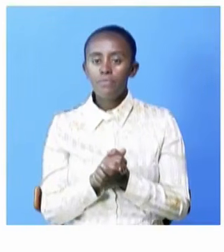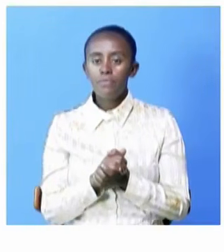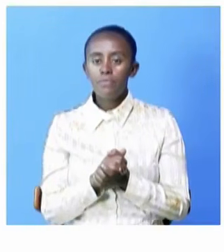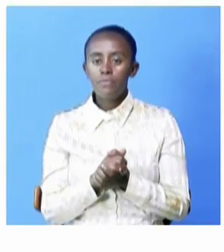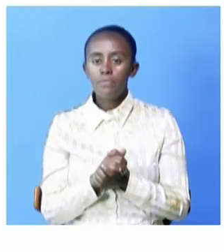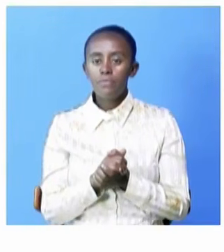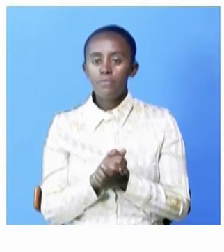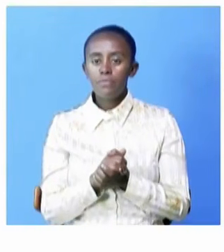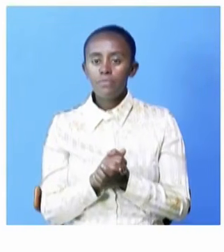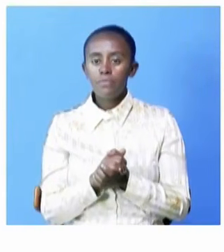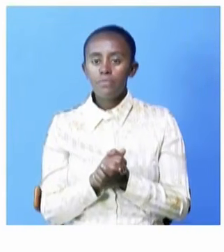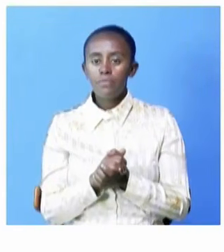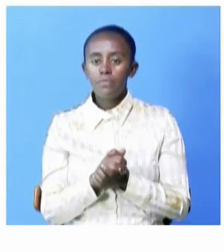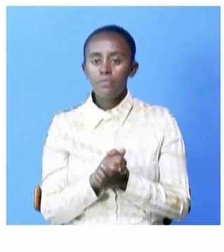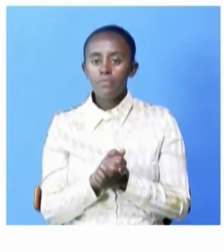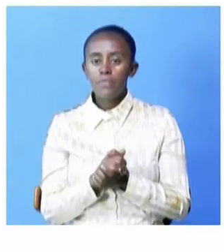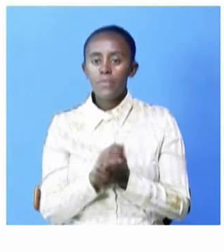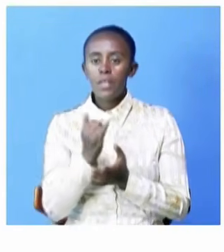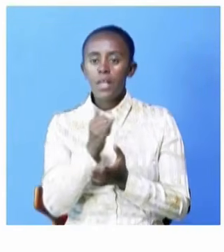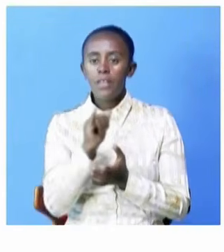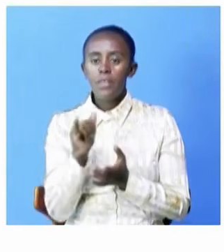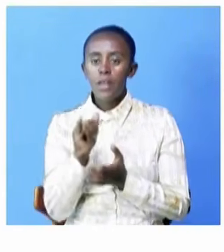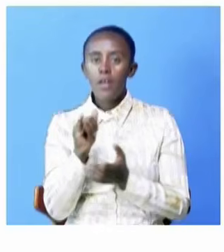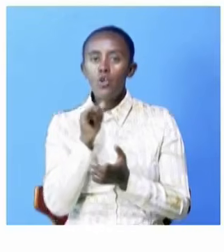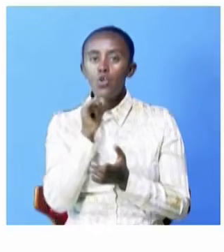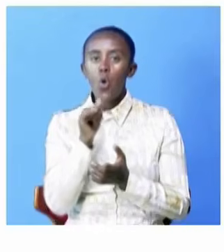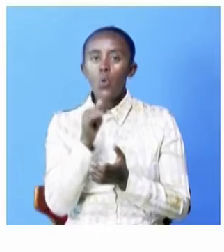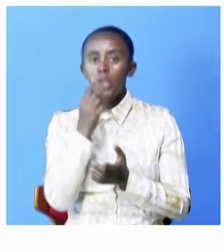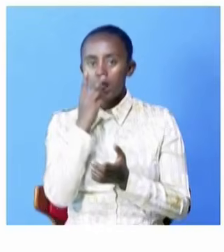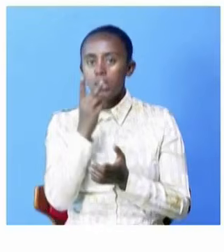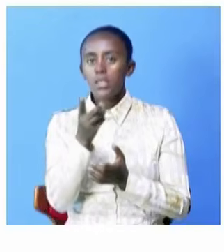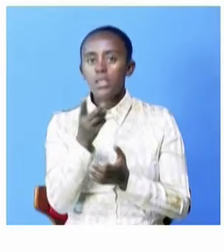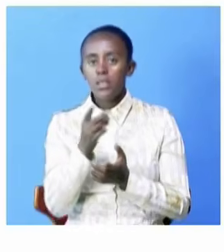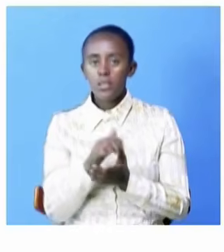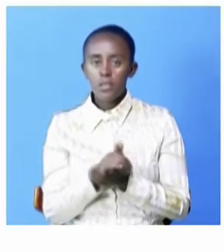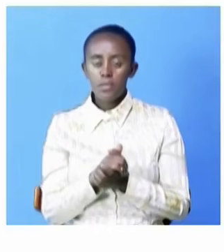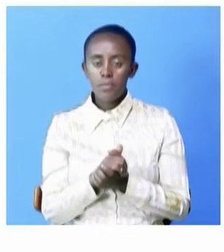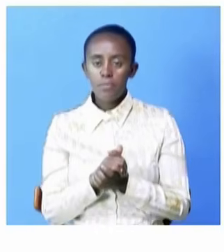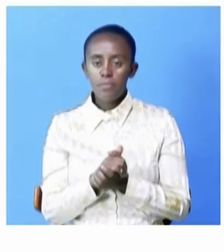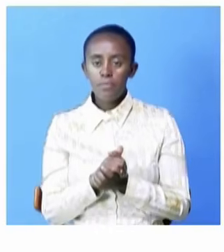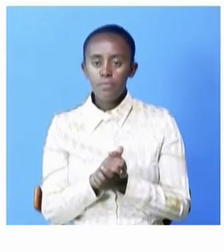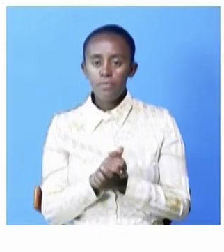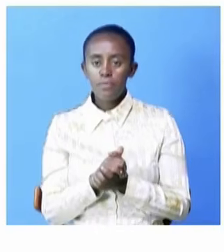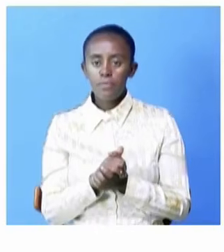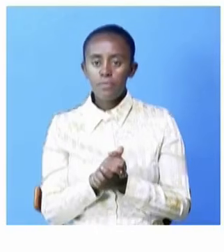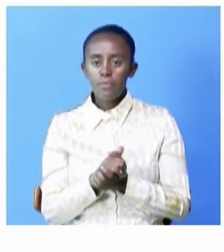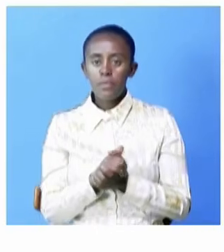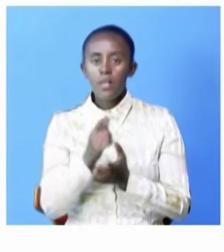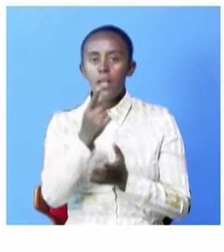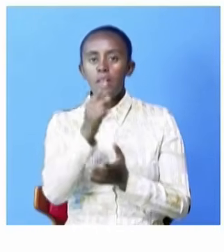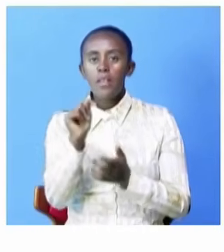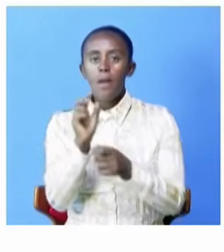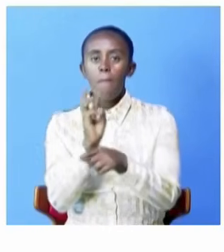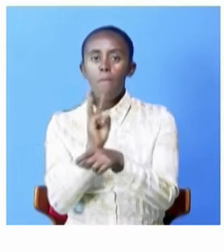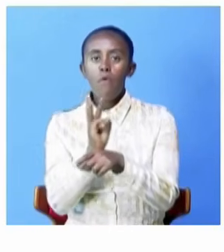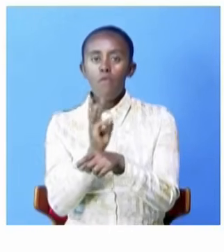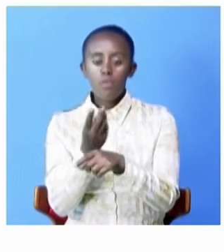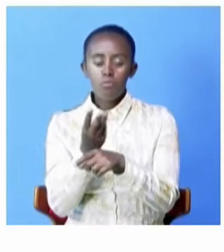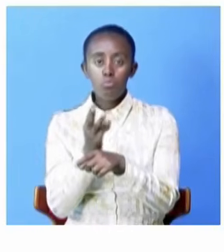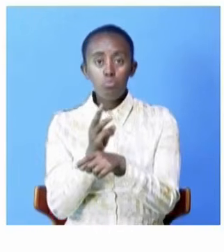they not see the movie tonight?